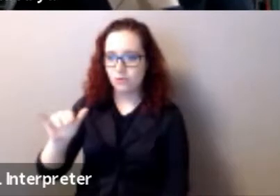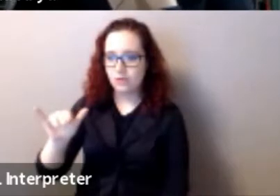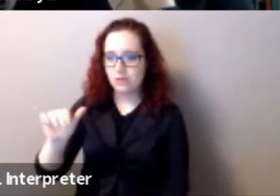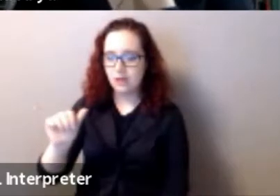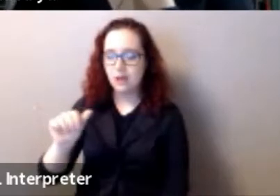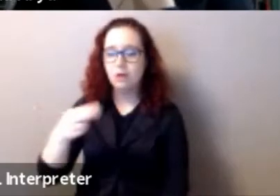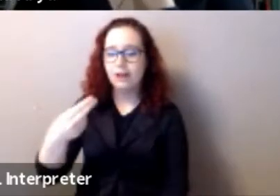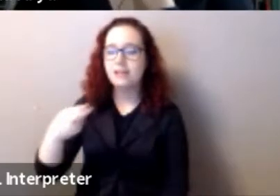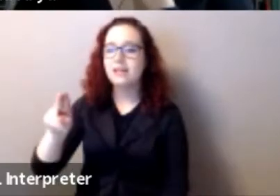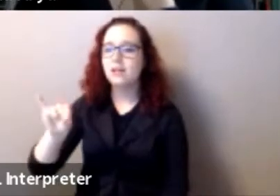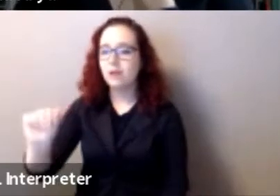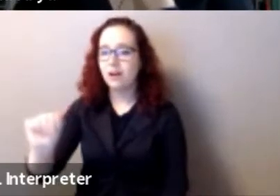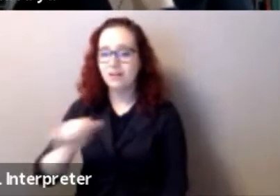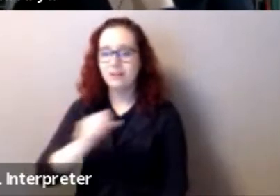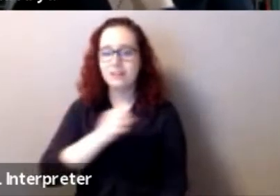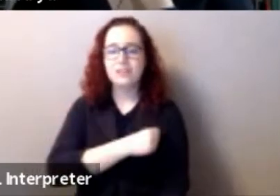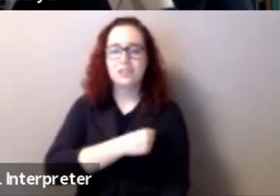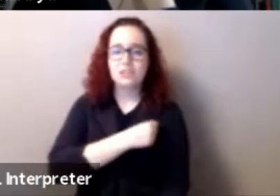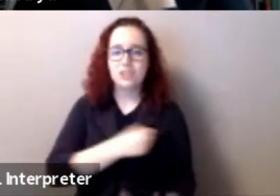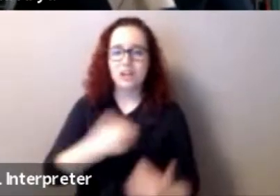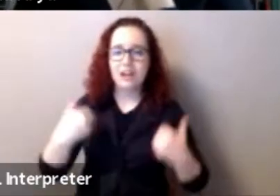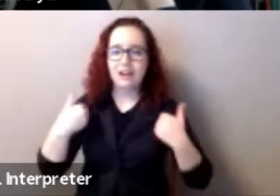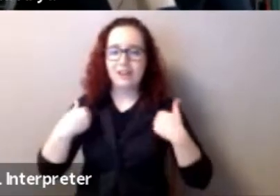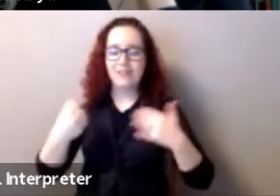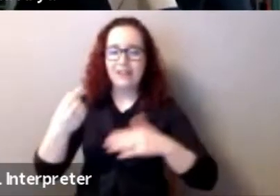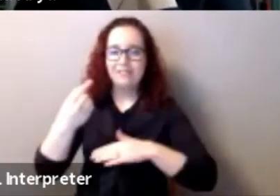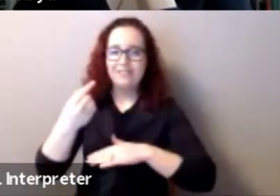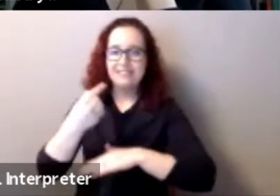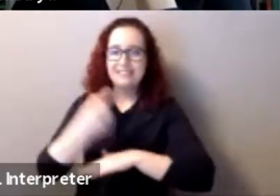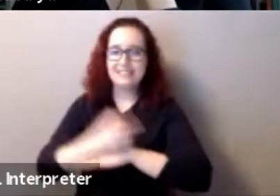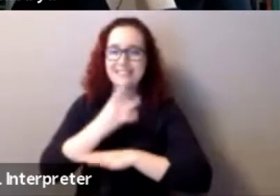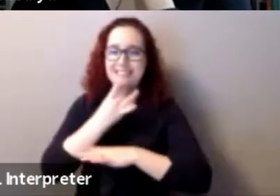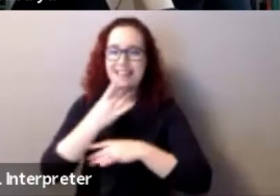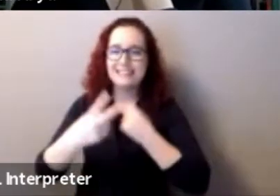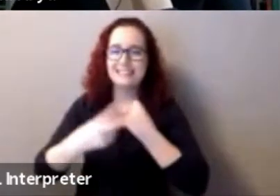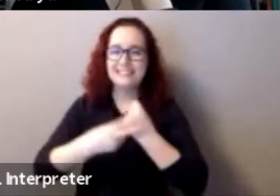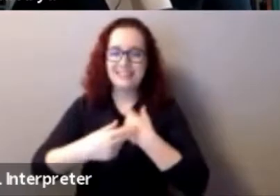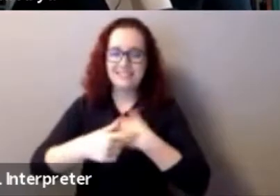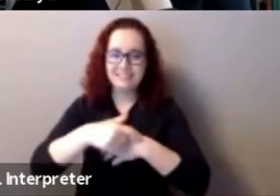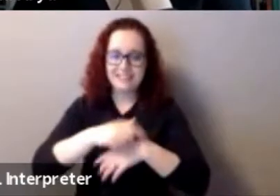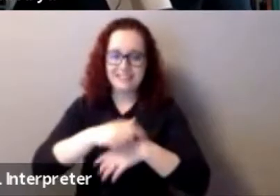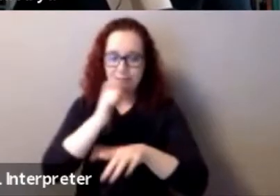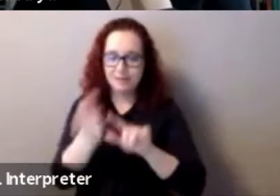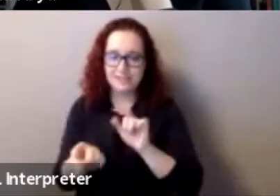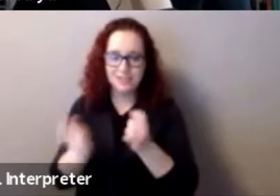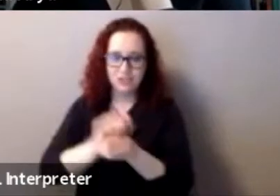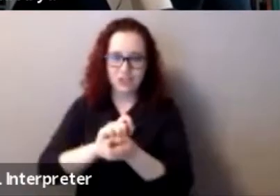Sorry, we've got daylight saving changed and I didn't change the time, however.